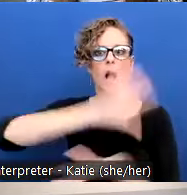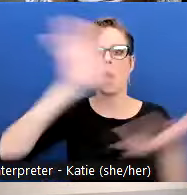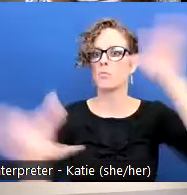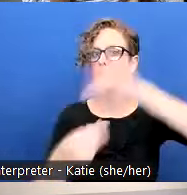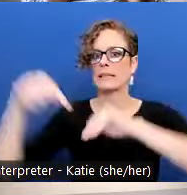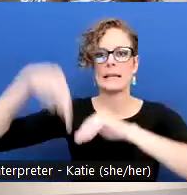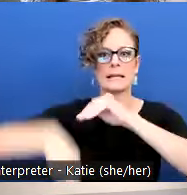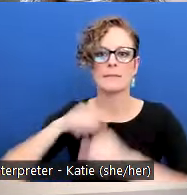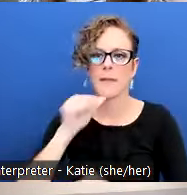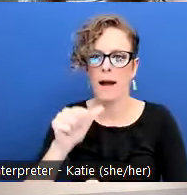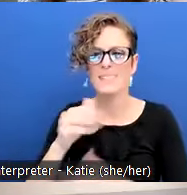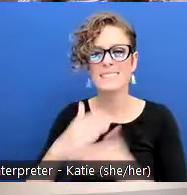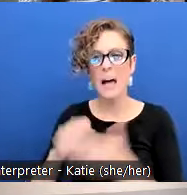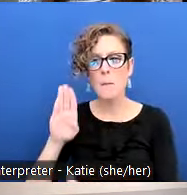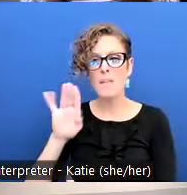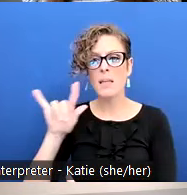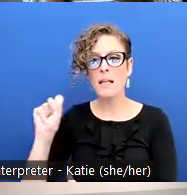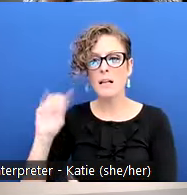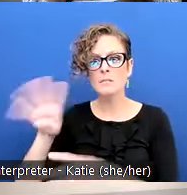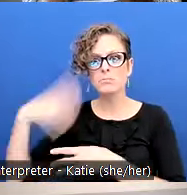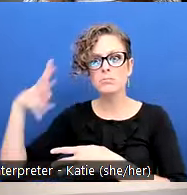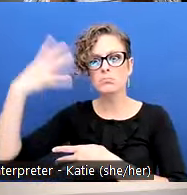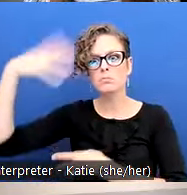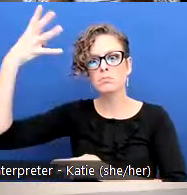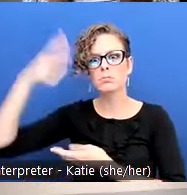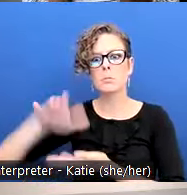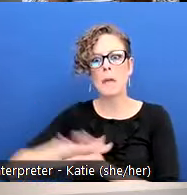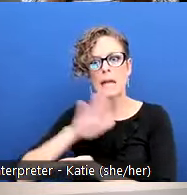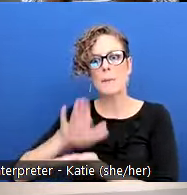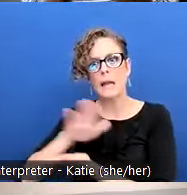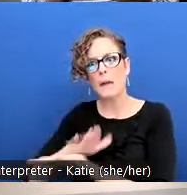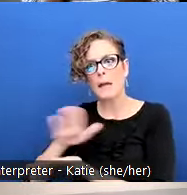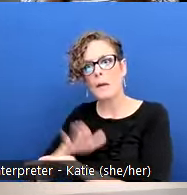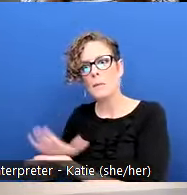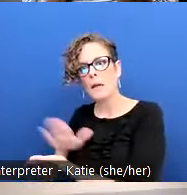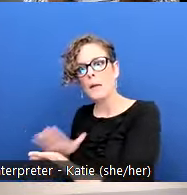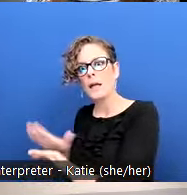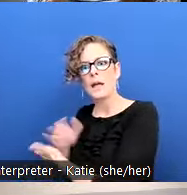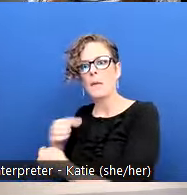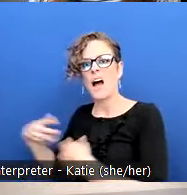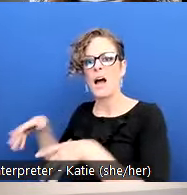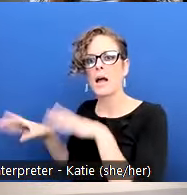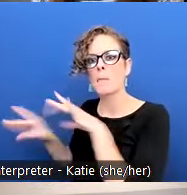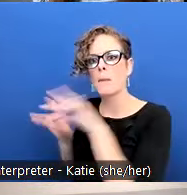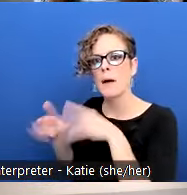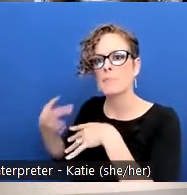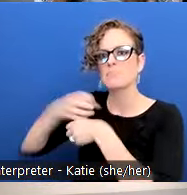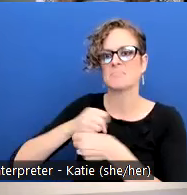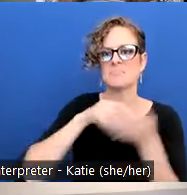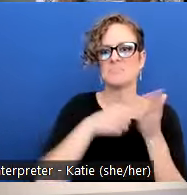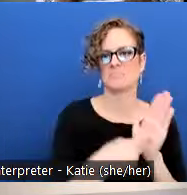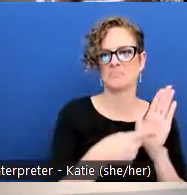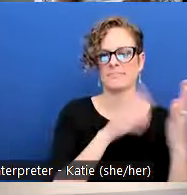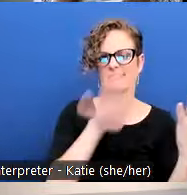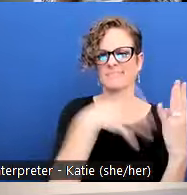bills have pages of different purposes, but I just wanted to highlight some relevant pieces. So the first